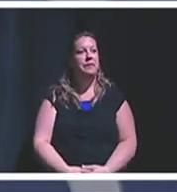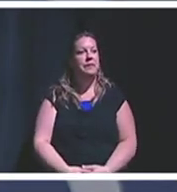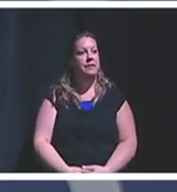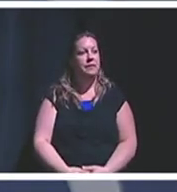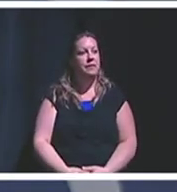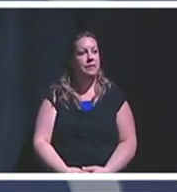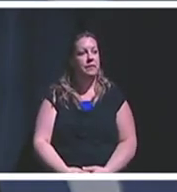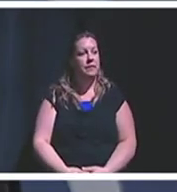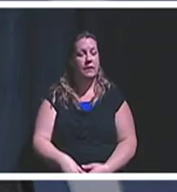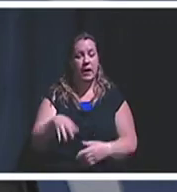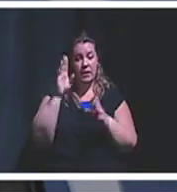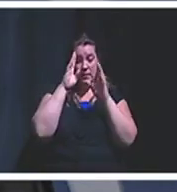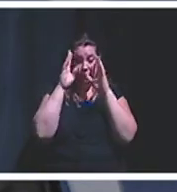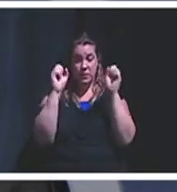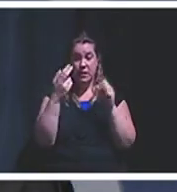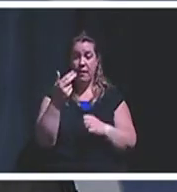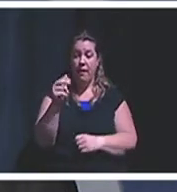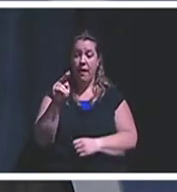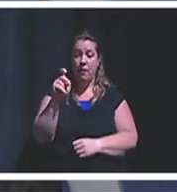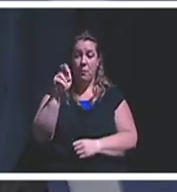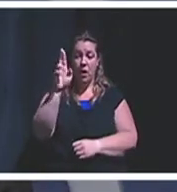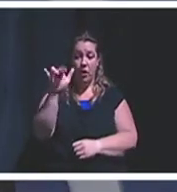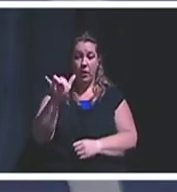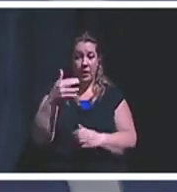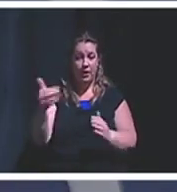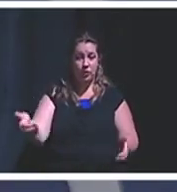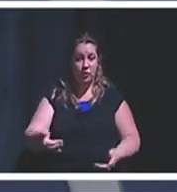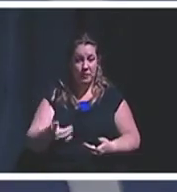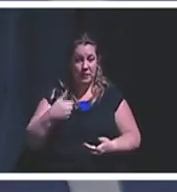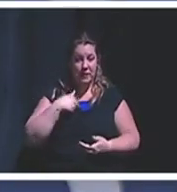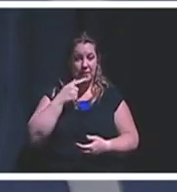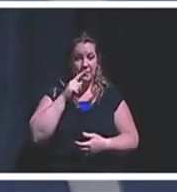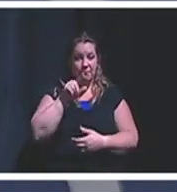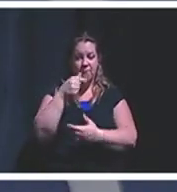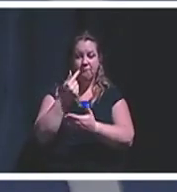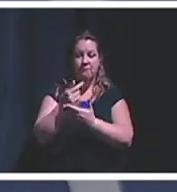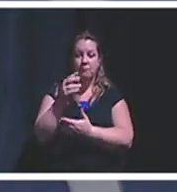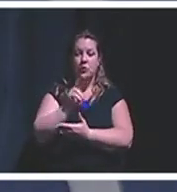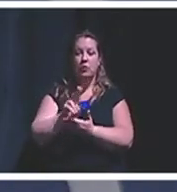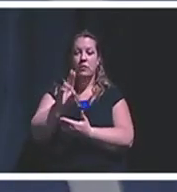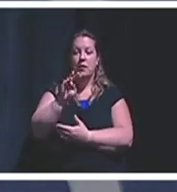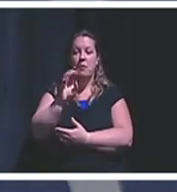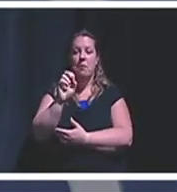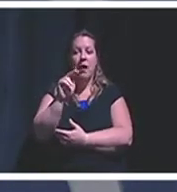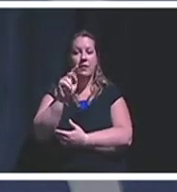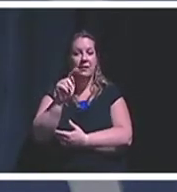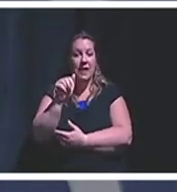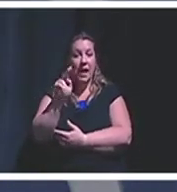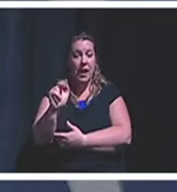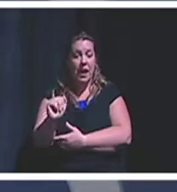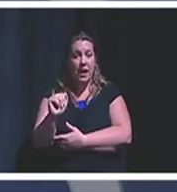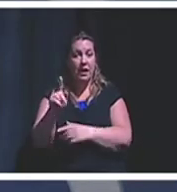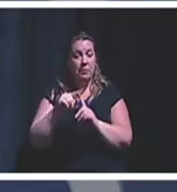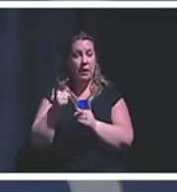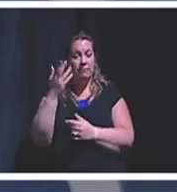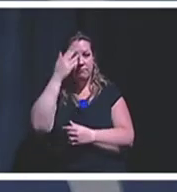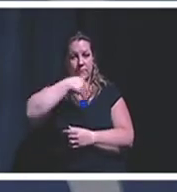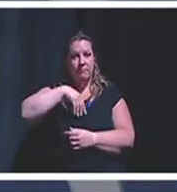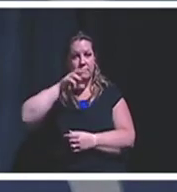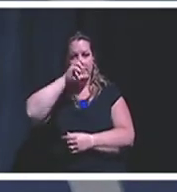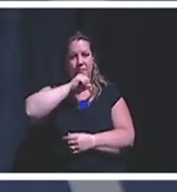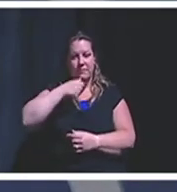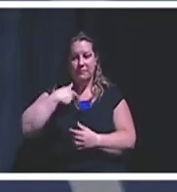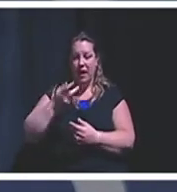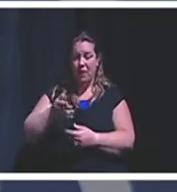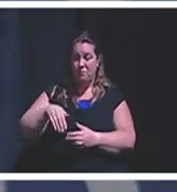As President Hansberry was introducing me, he said I was a graduate of the University of Montana. What he didn't mention is that I was born and raised in